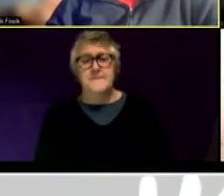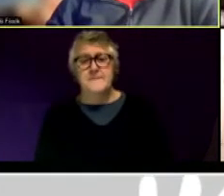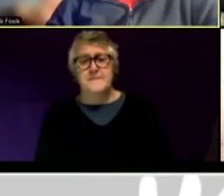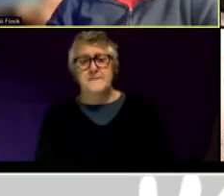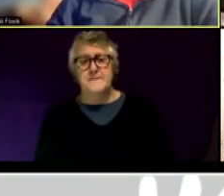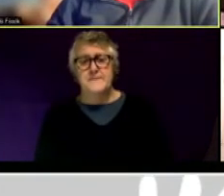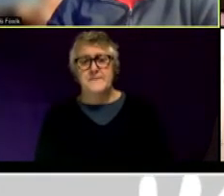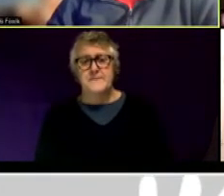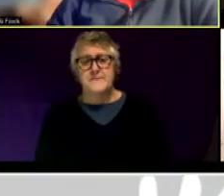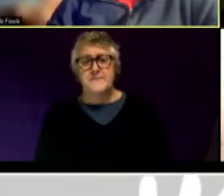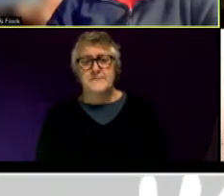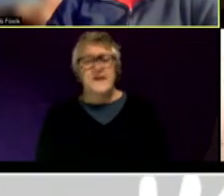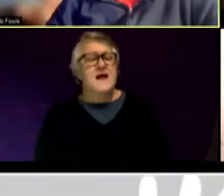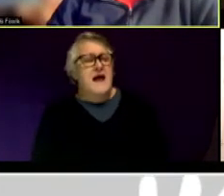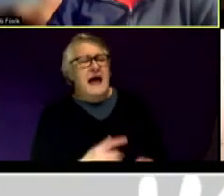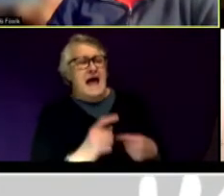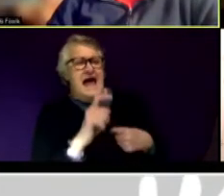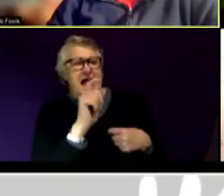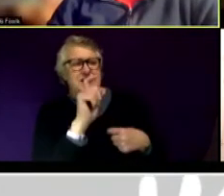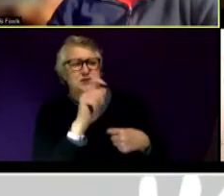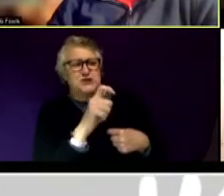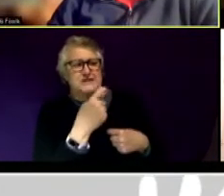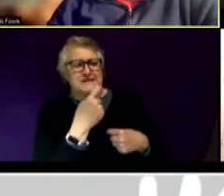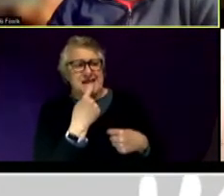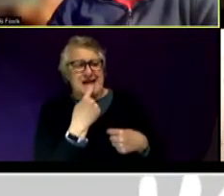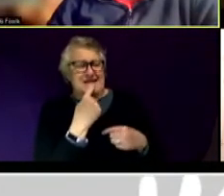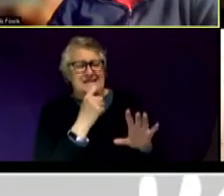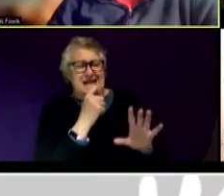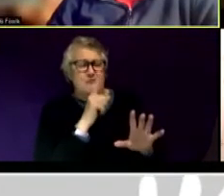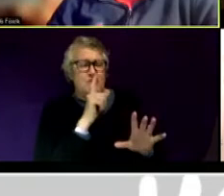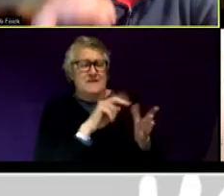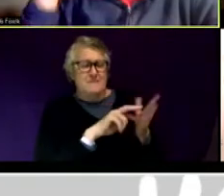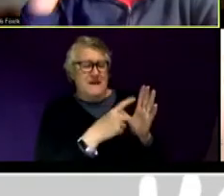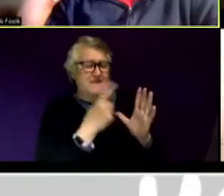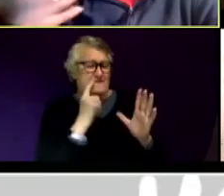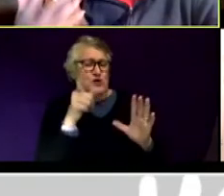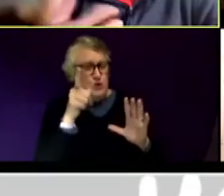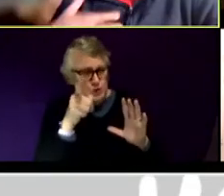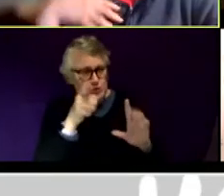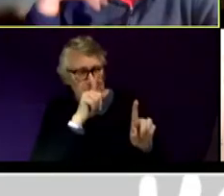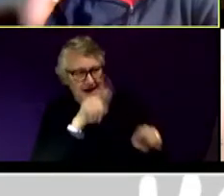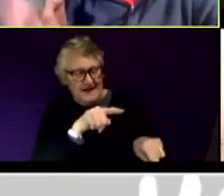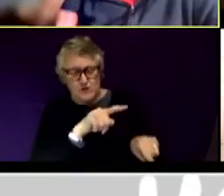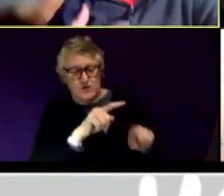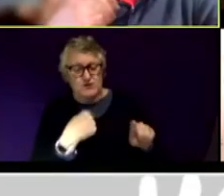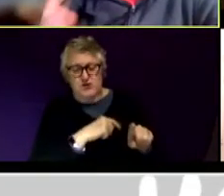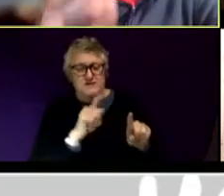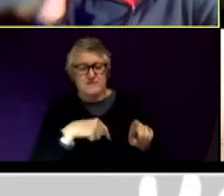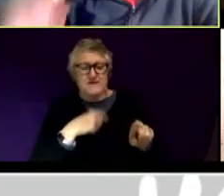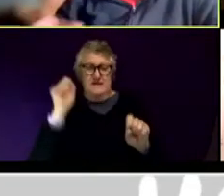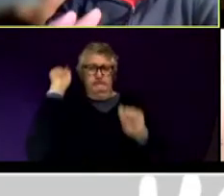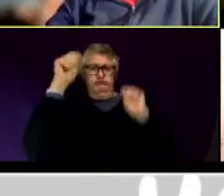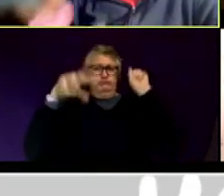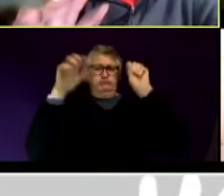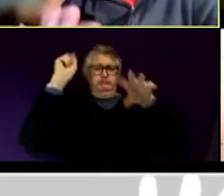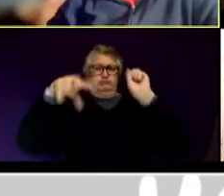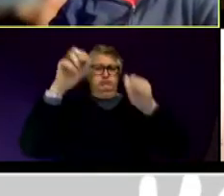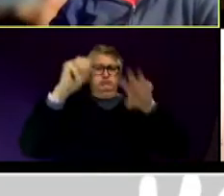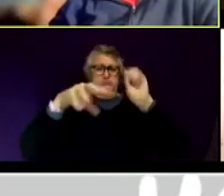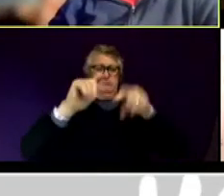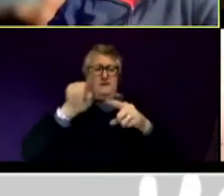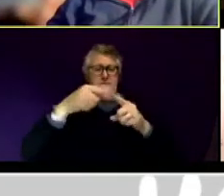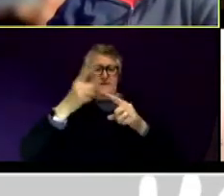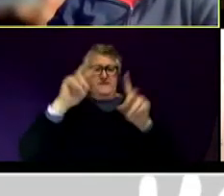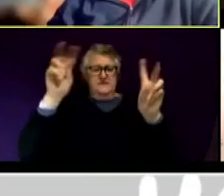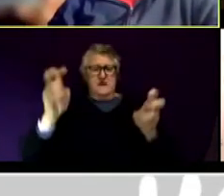I should say this, and it's not really meant for you to answer all the questions. It's just me putting it out there, just my thoughts about this topic. I'm sorry, I should say that